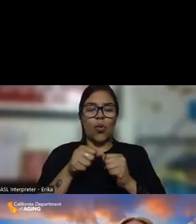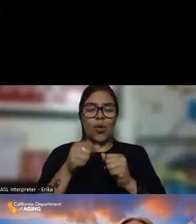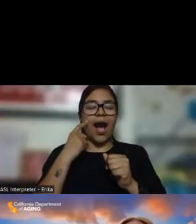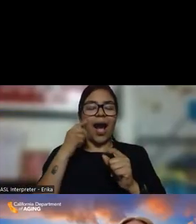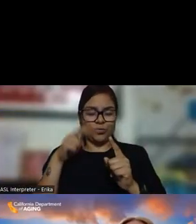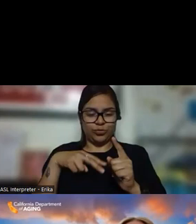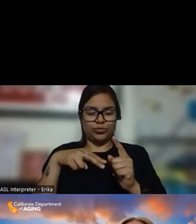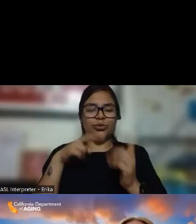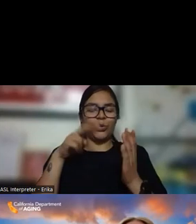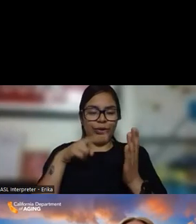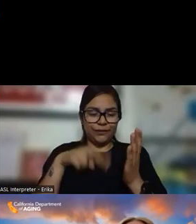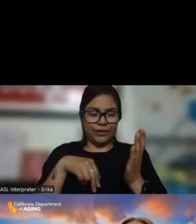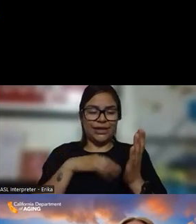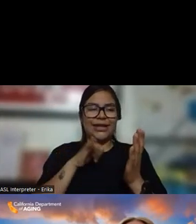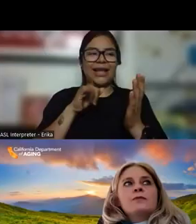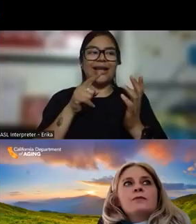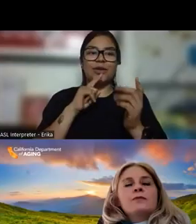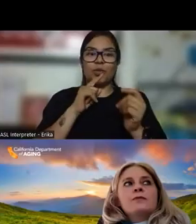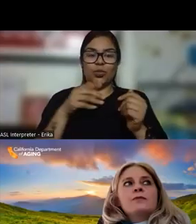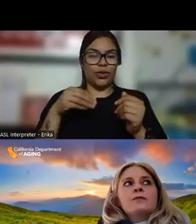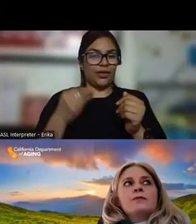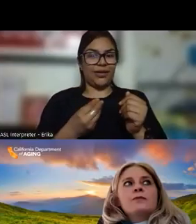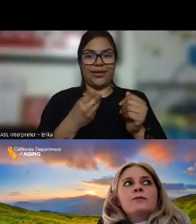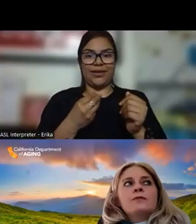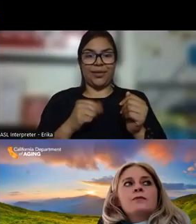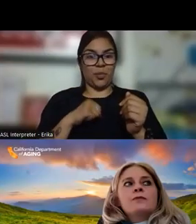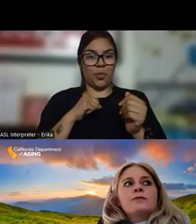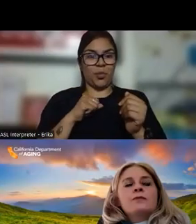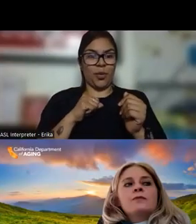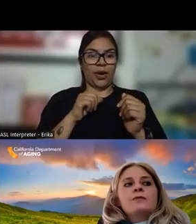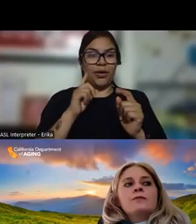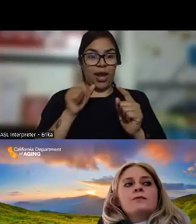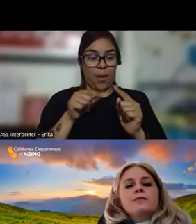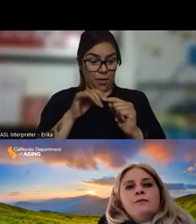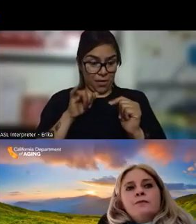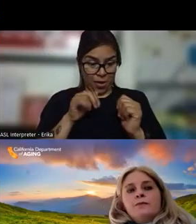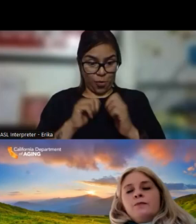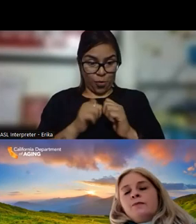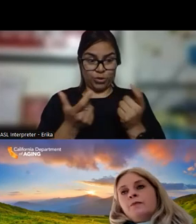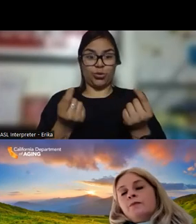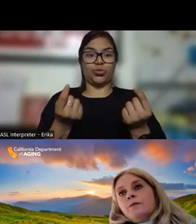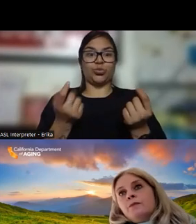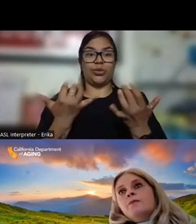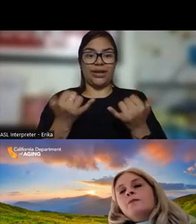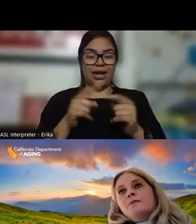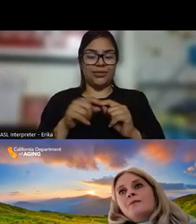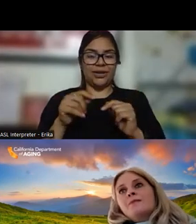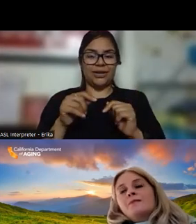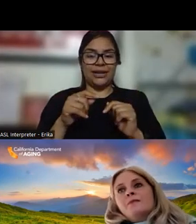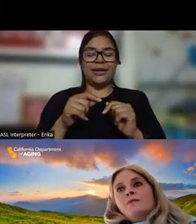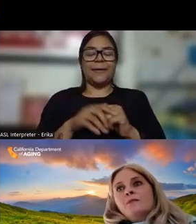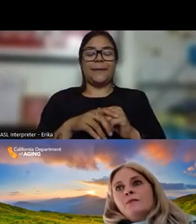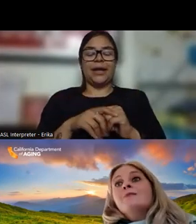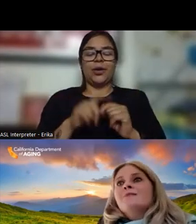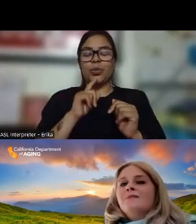very impressed by the applicants you mentioned and the awardee, and that's Salinas and Monterey, and really impressed me